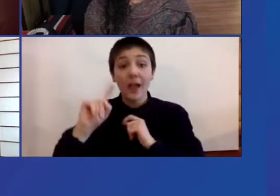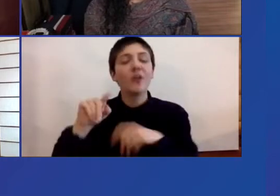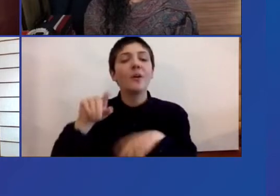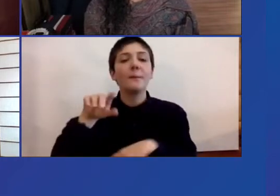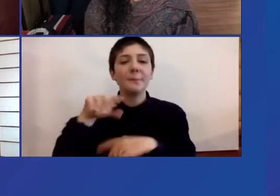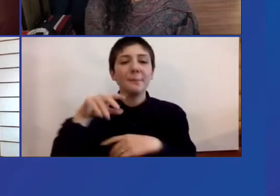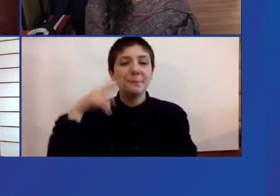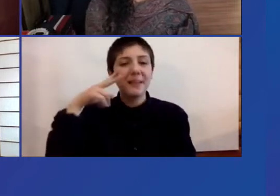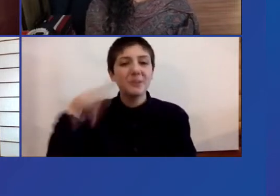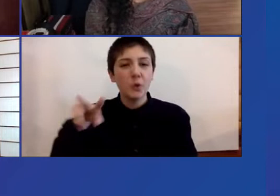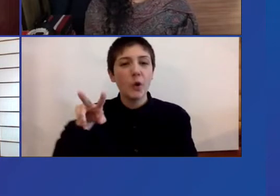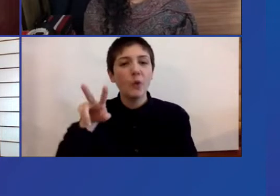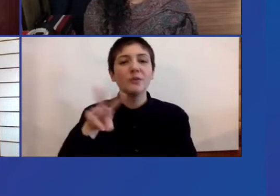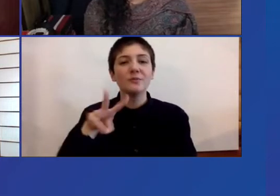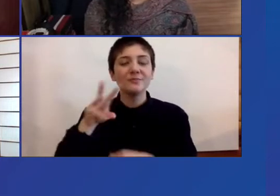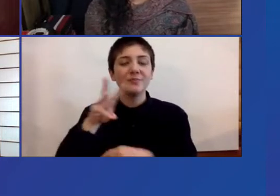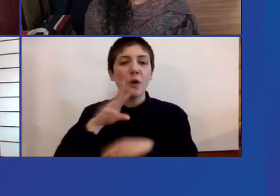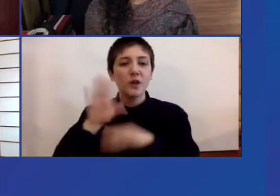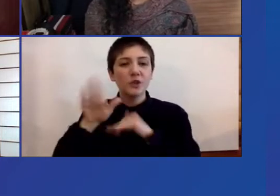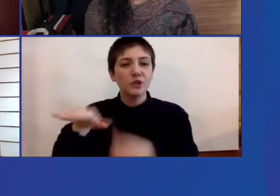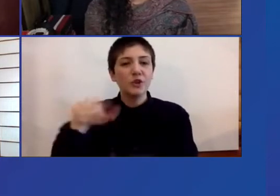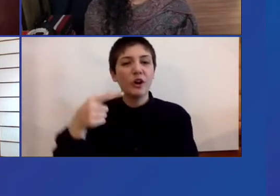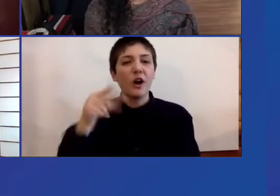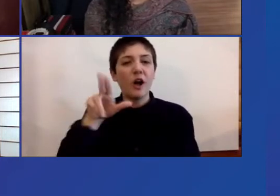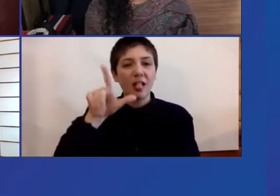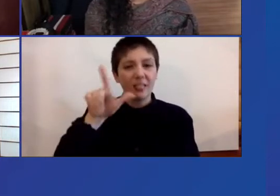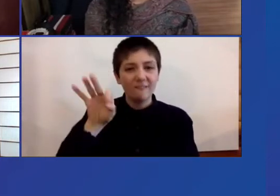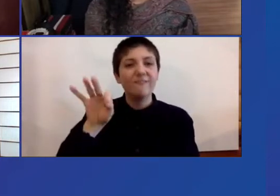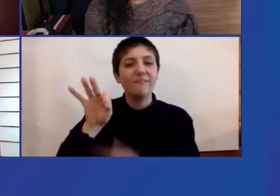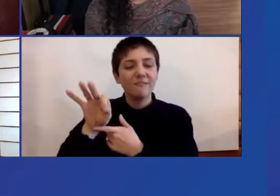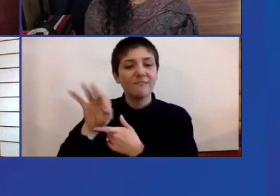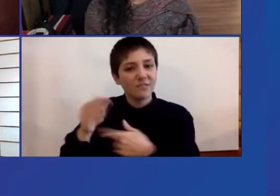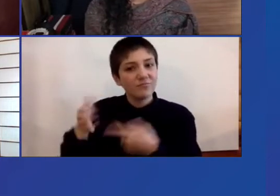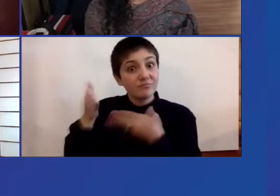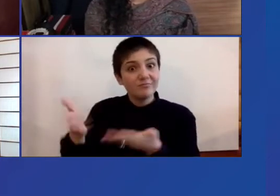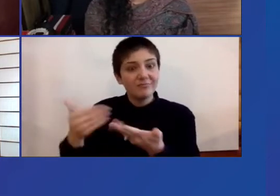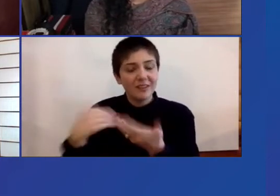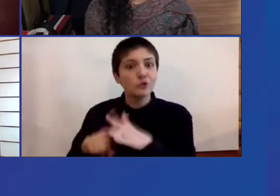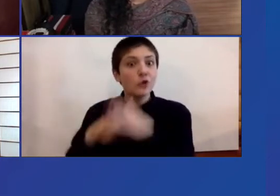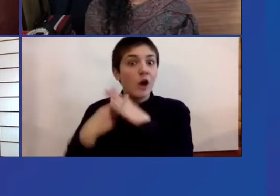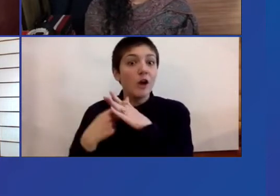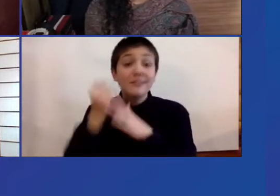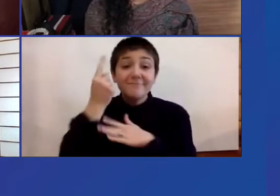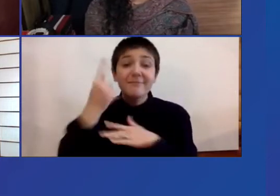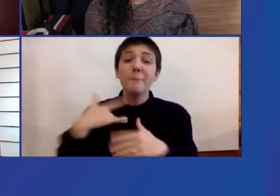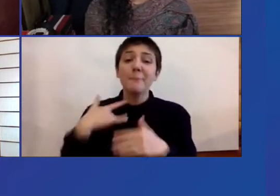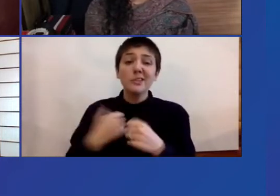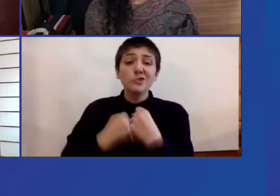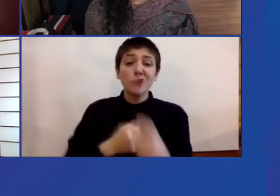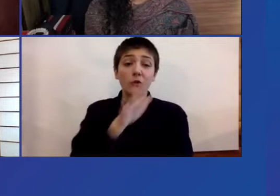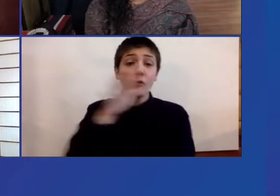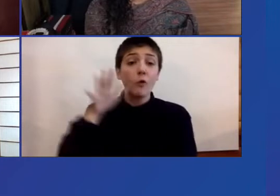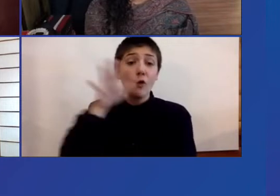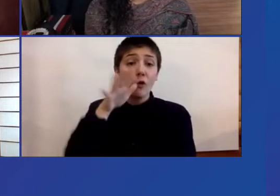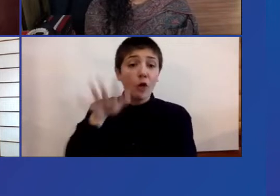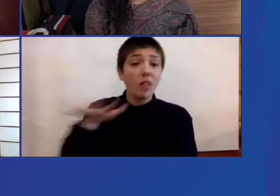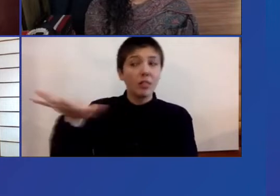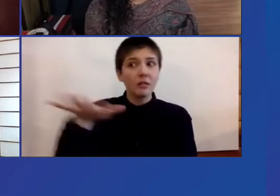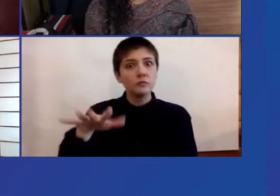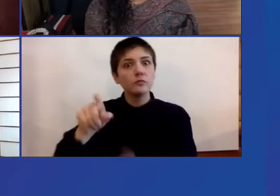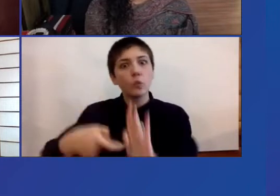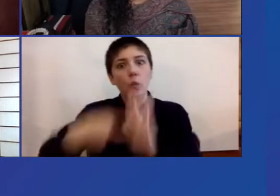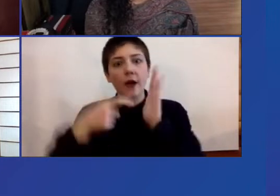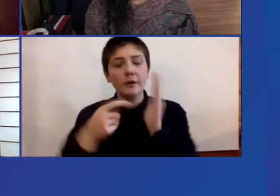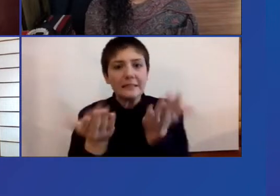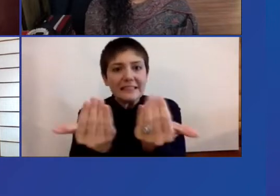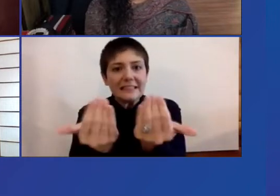So because it comes from rural communities, there is an element of participation from the audience in the